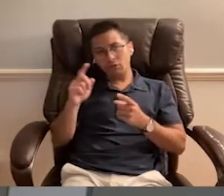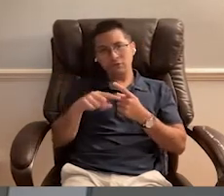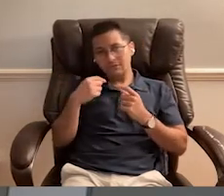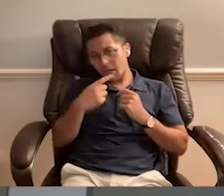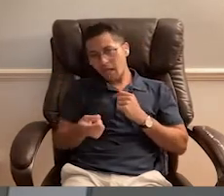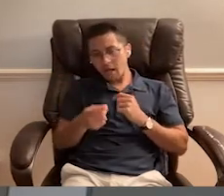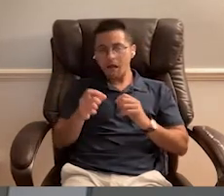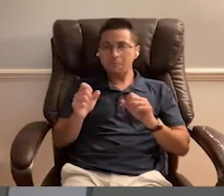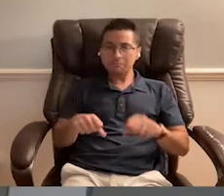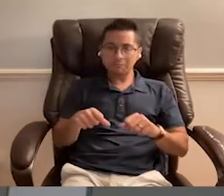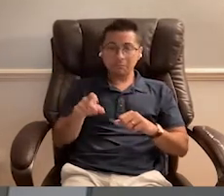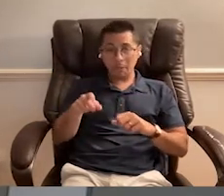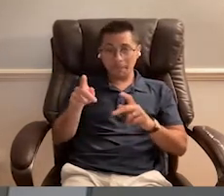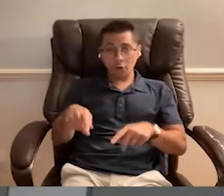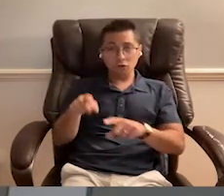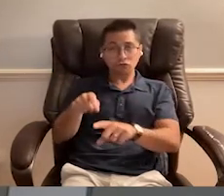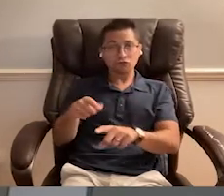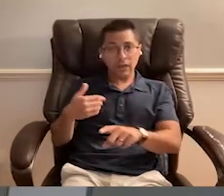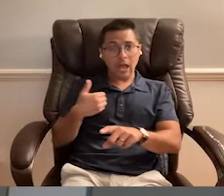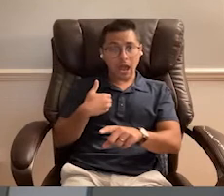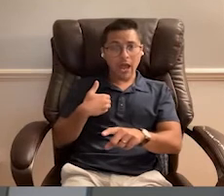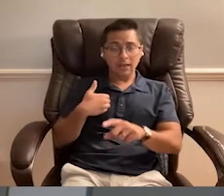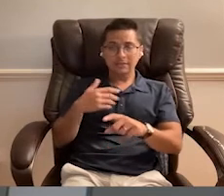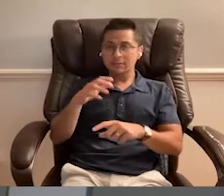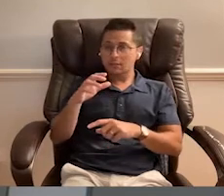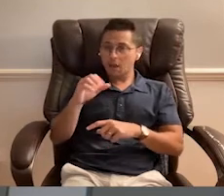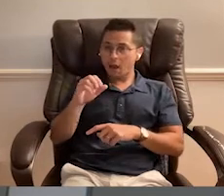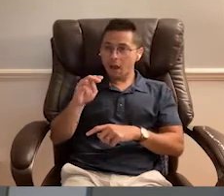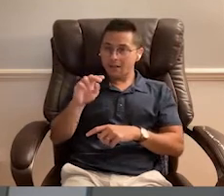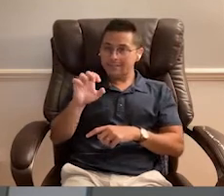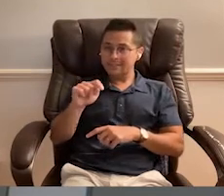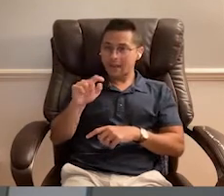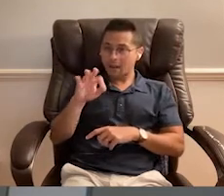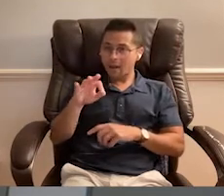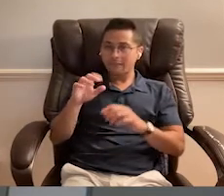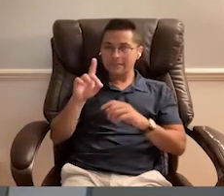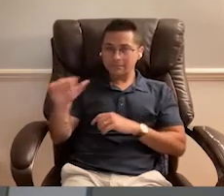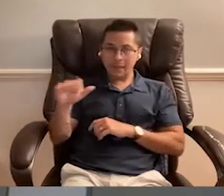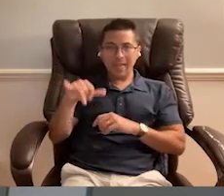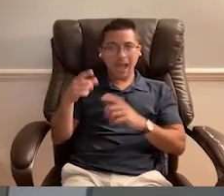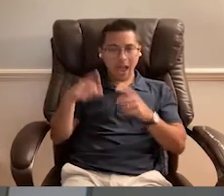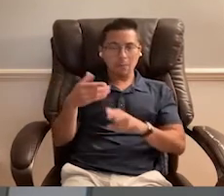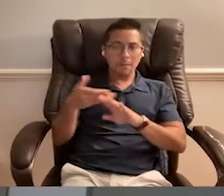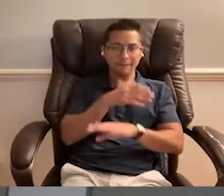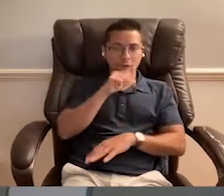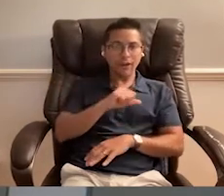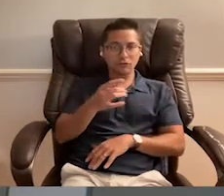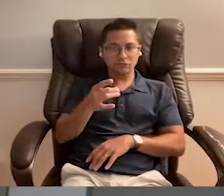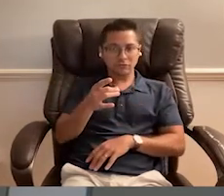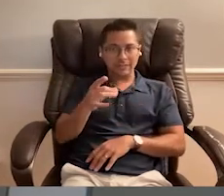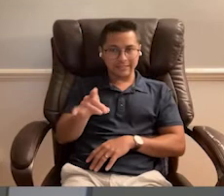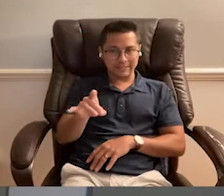Sometimes it's easier than other times to be able to tell the likelihood that the individual had the, that the onset of the